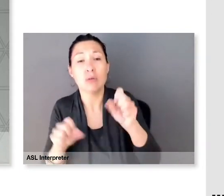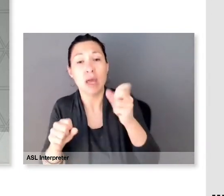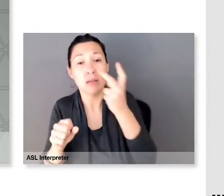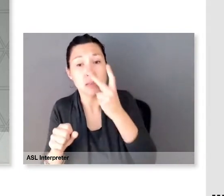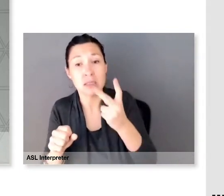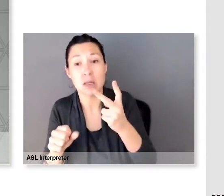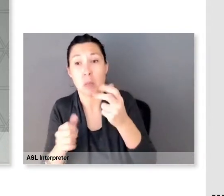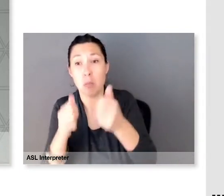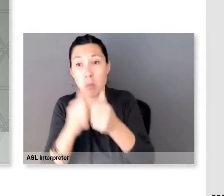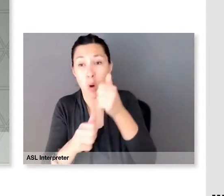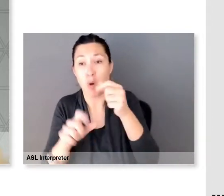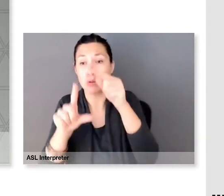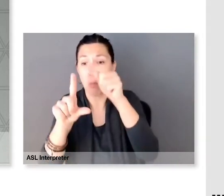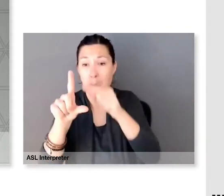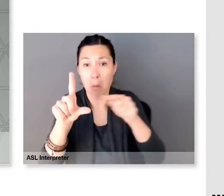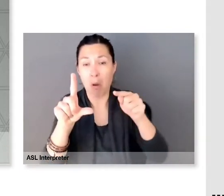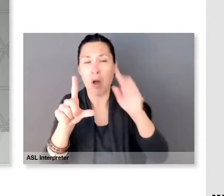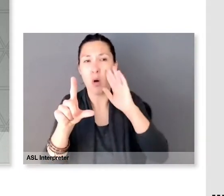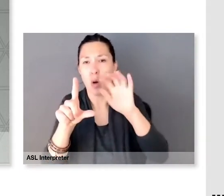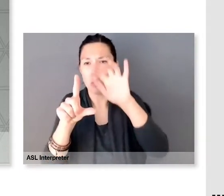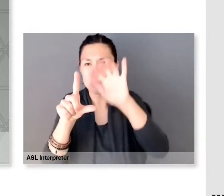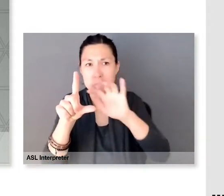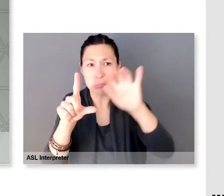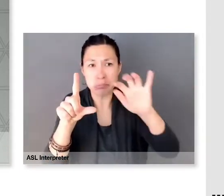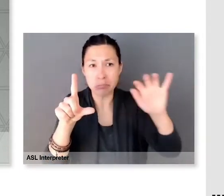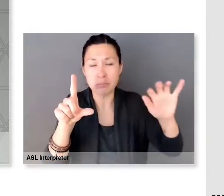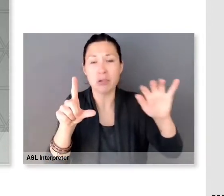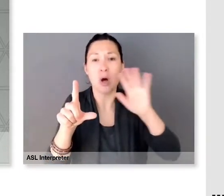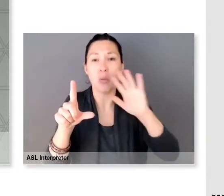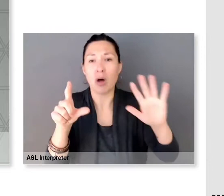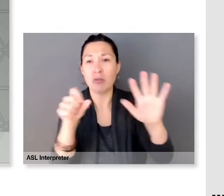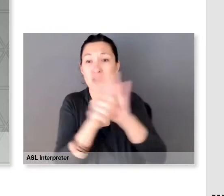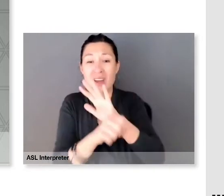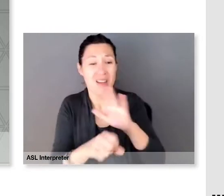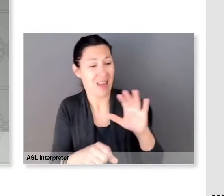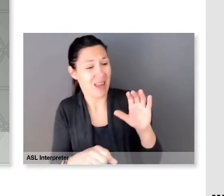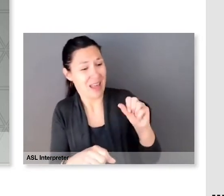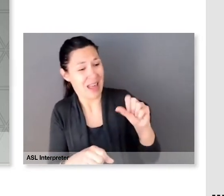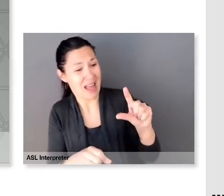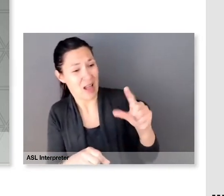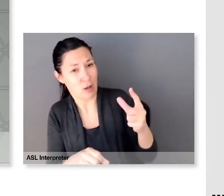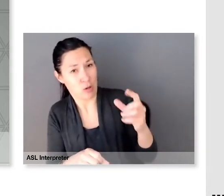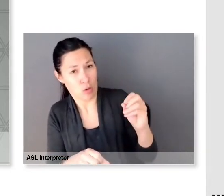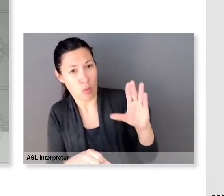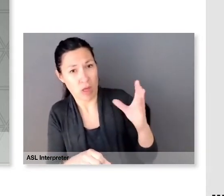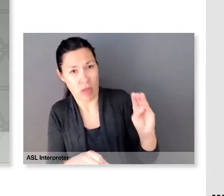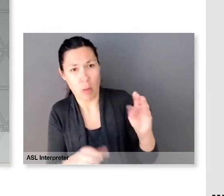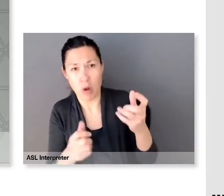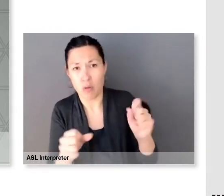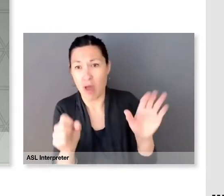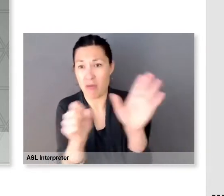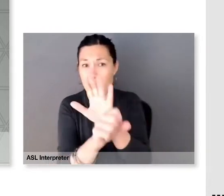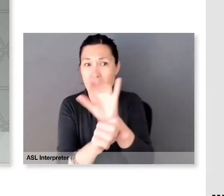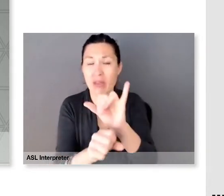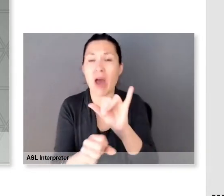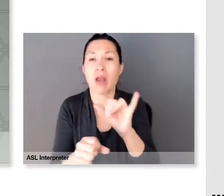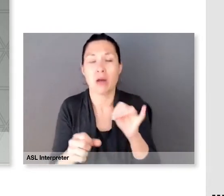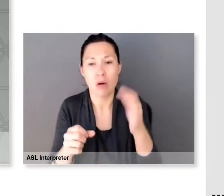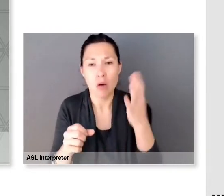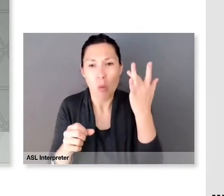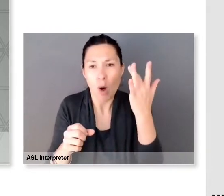cells aren't going to be filled, and the algorithm is going to have to try to fill it. It would do so by trying to find networks of